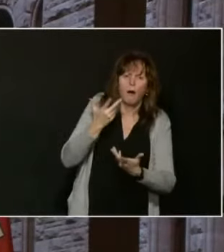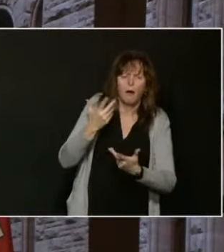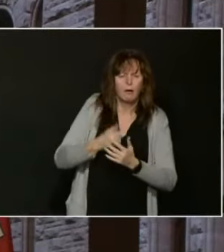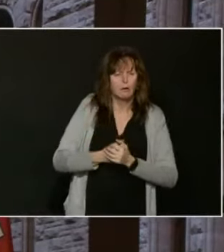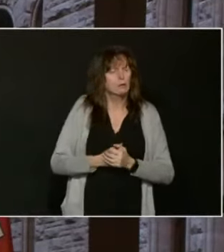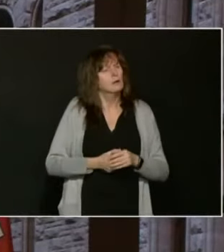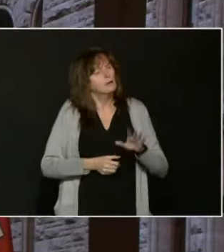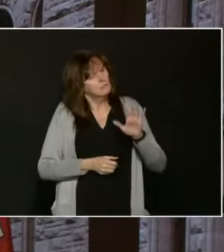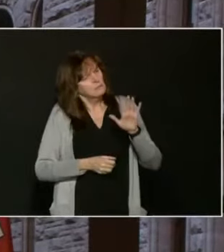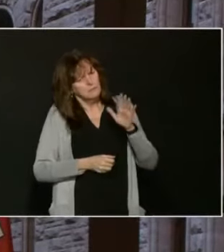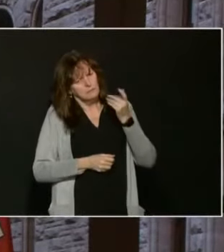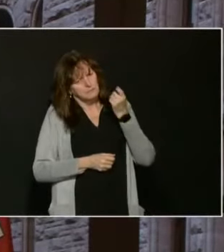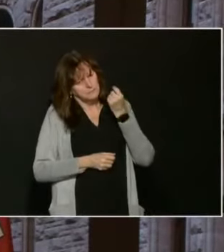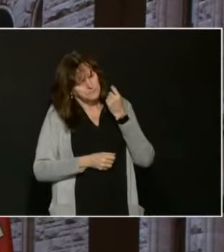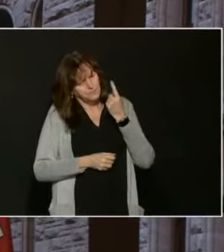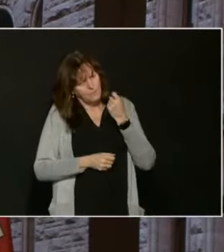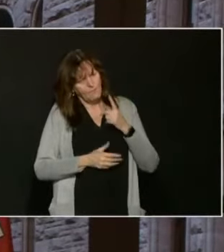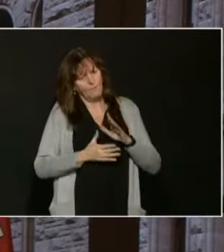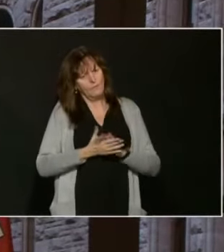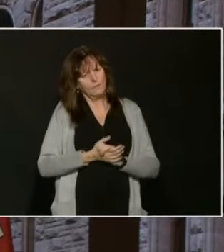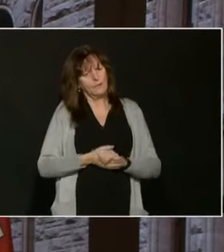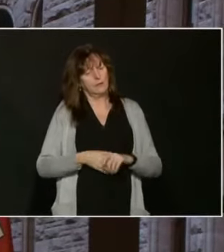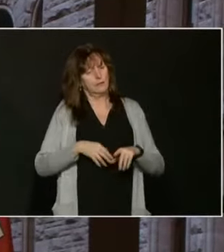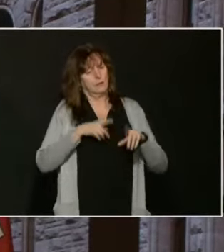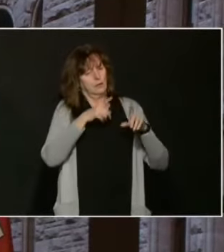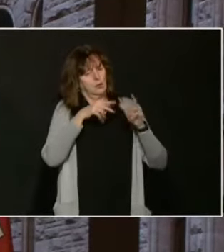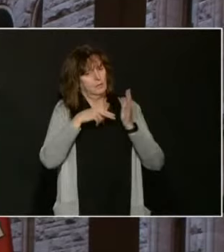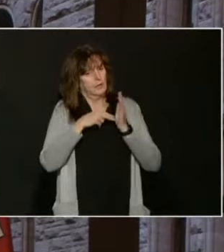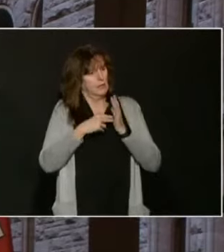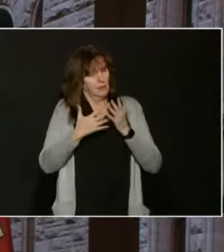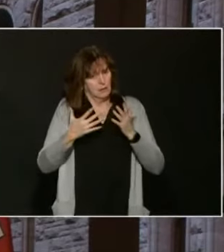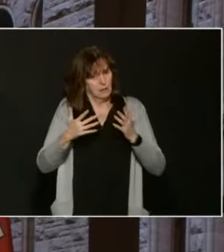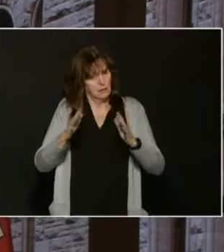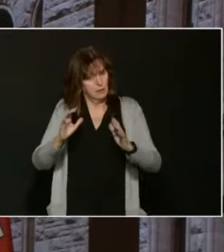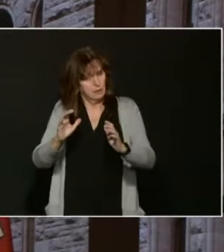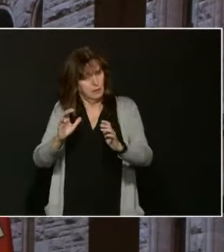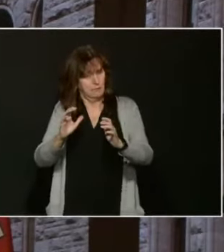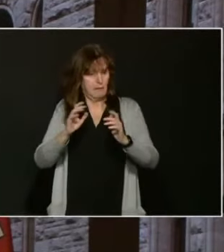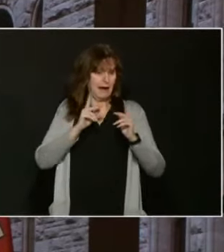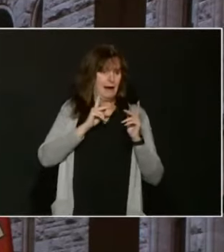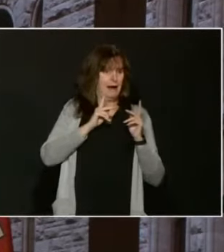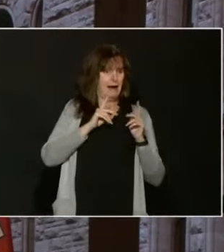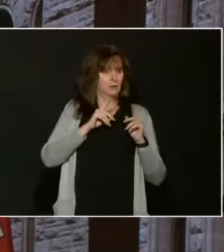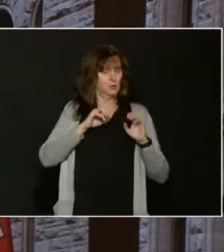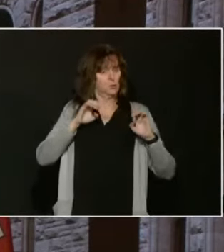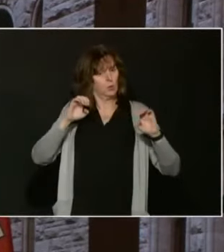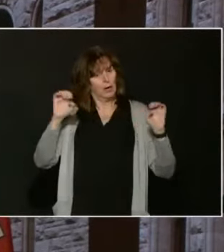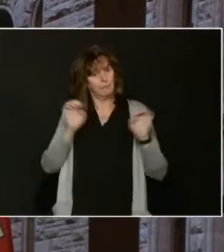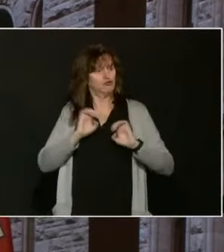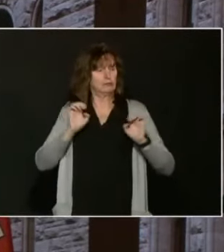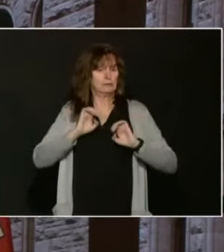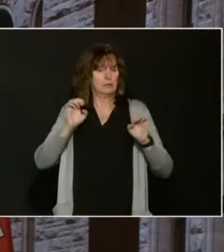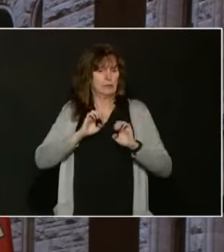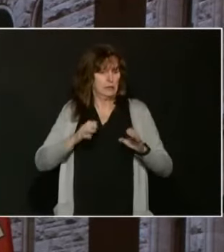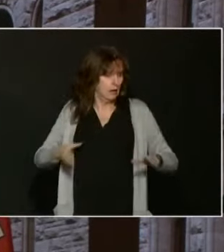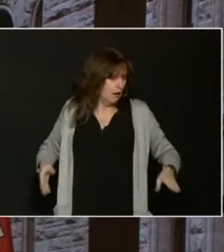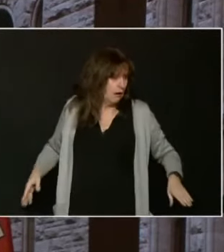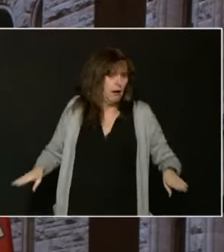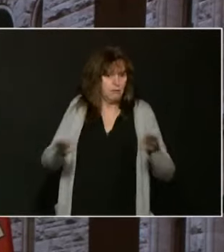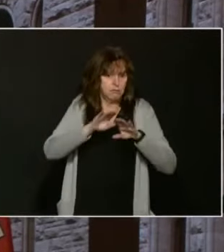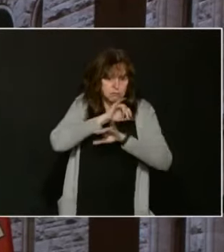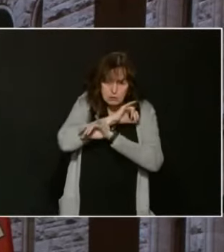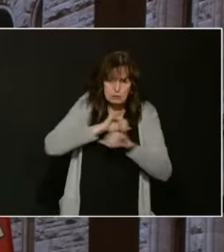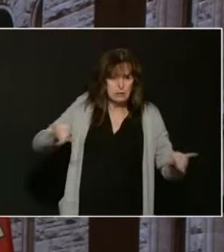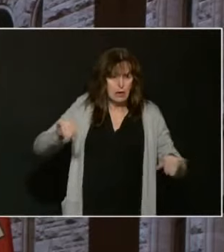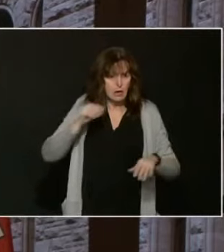think, can the province move again to go back into a state of emergency? It certainly can. And the cabinet is quite wary and